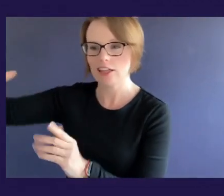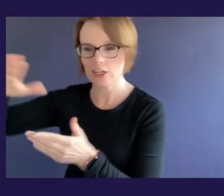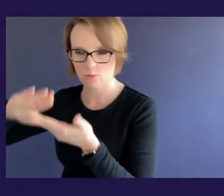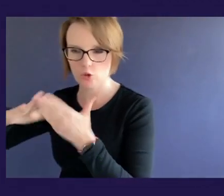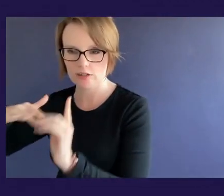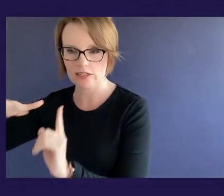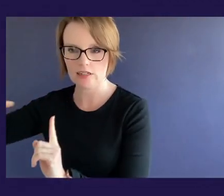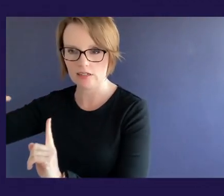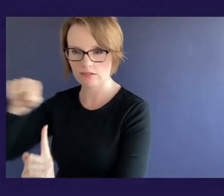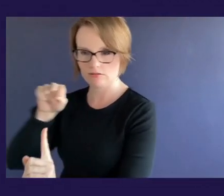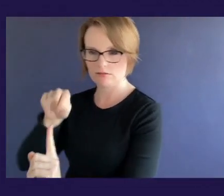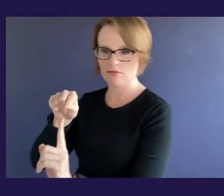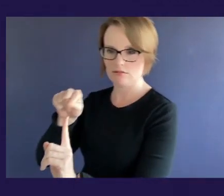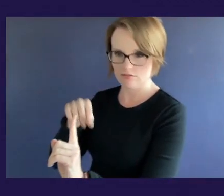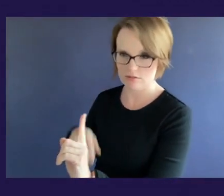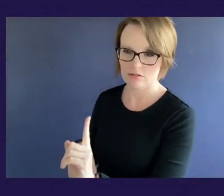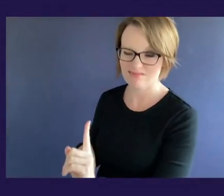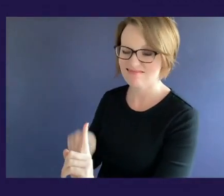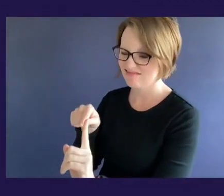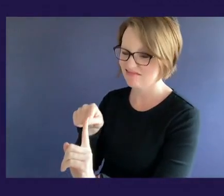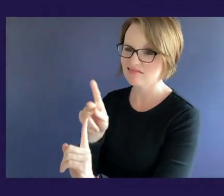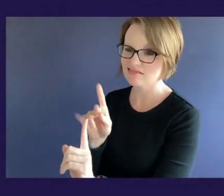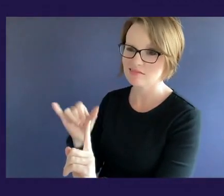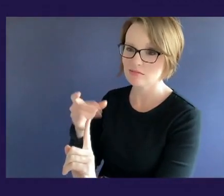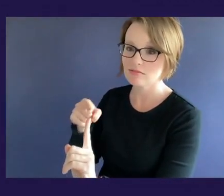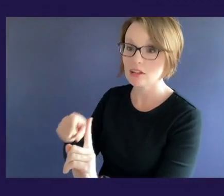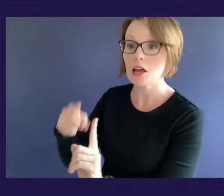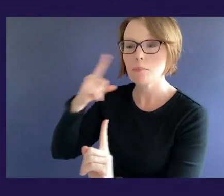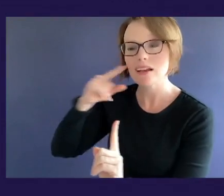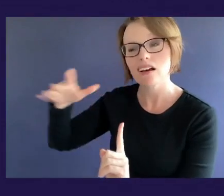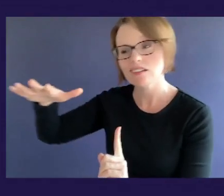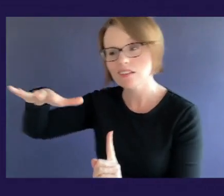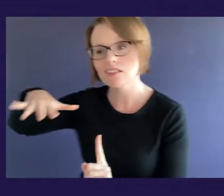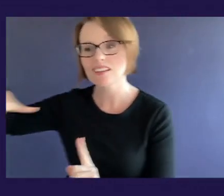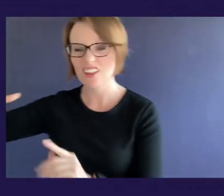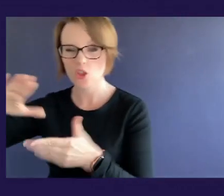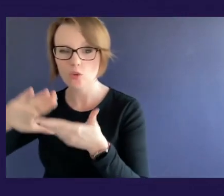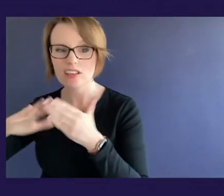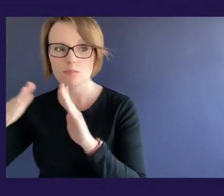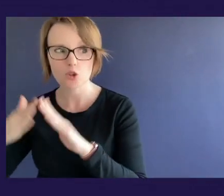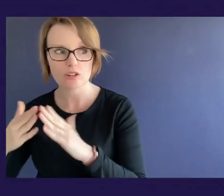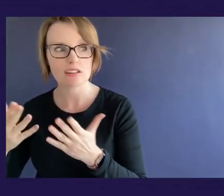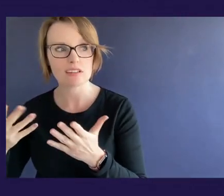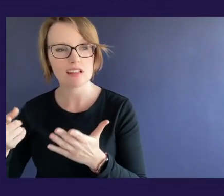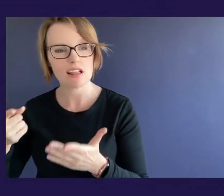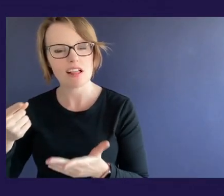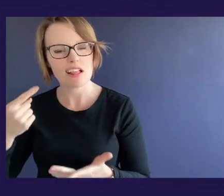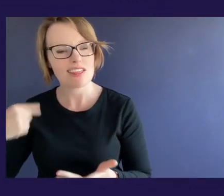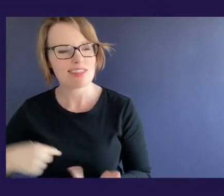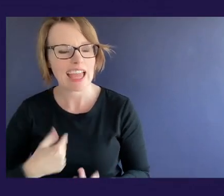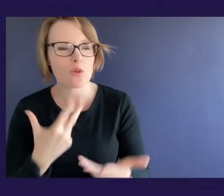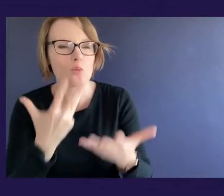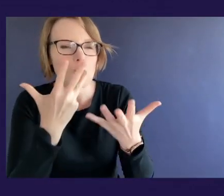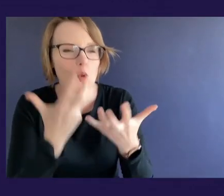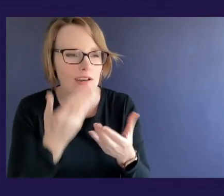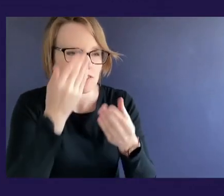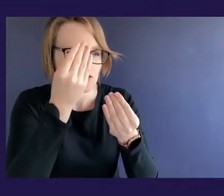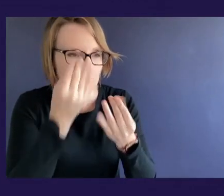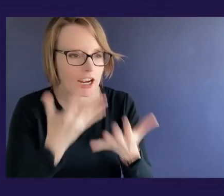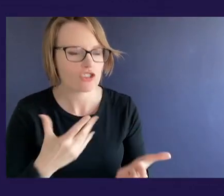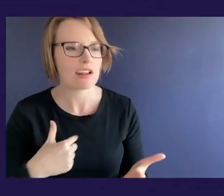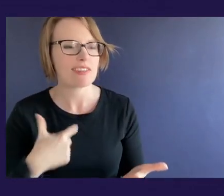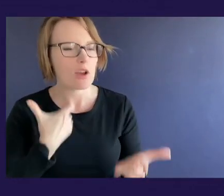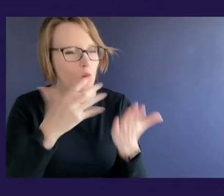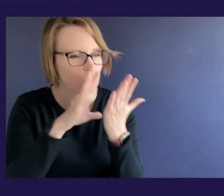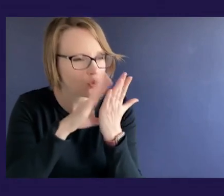community level tools, because people are hungry. That's been our experience on the ground. People are hungry to learn how